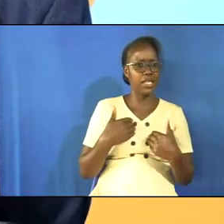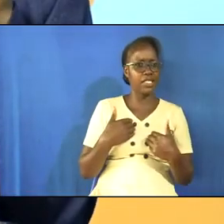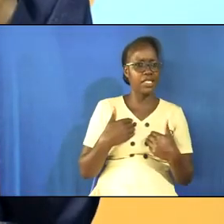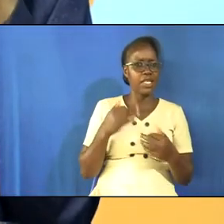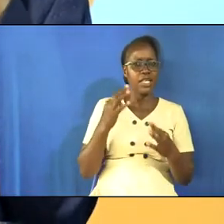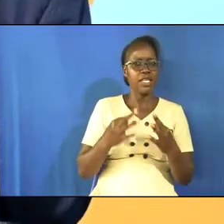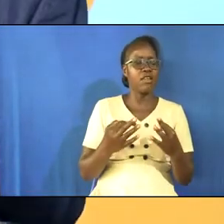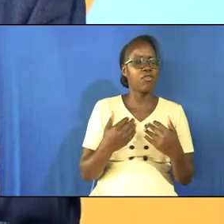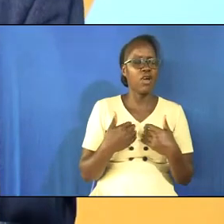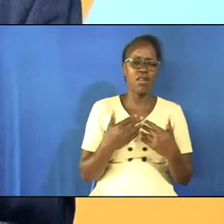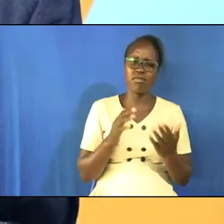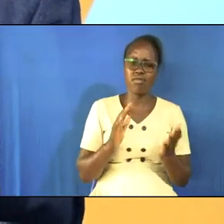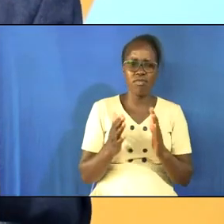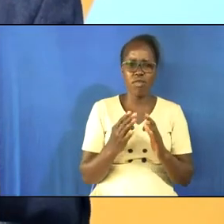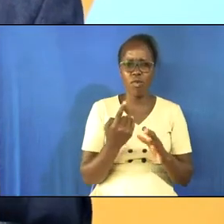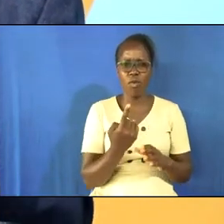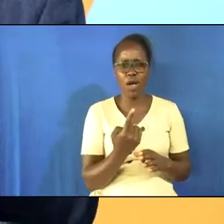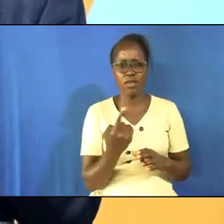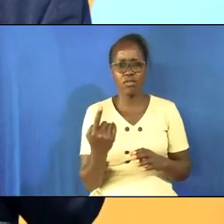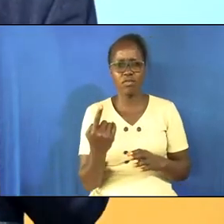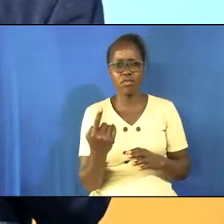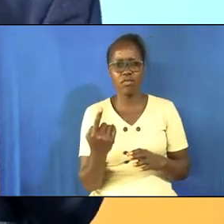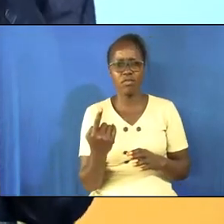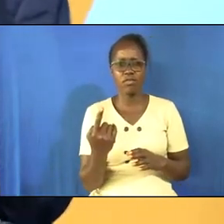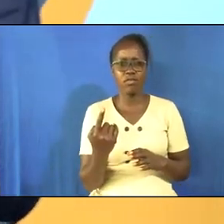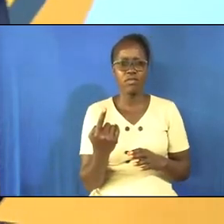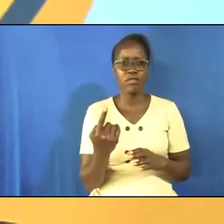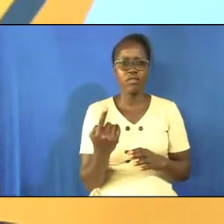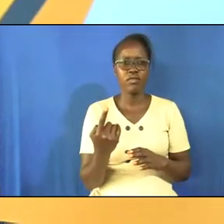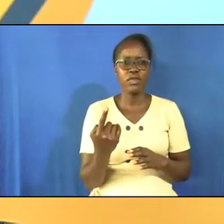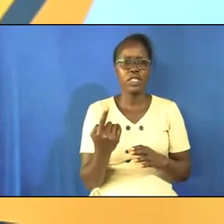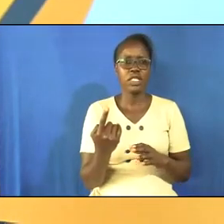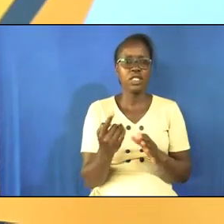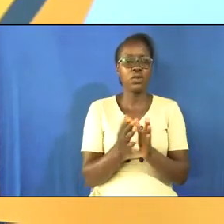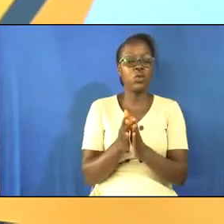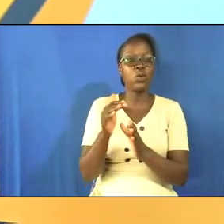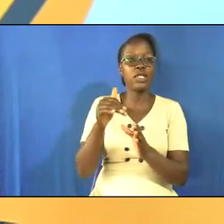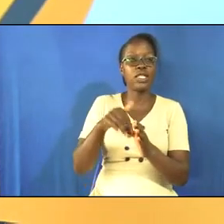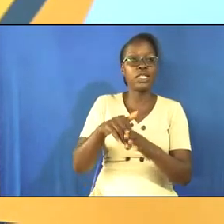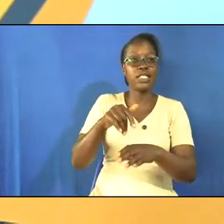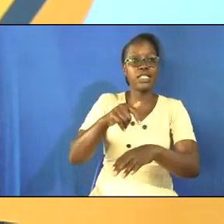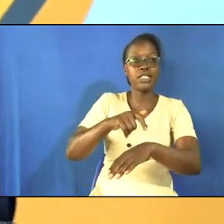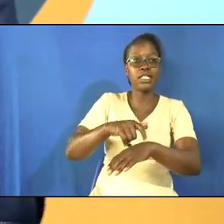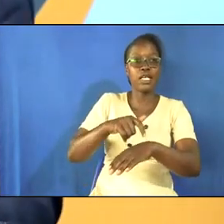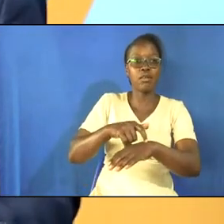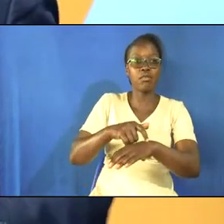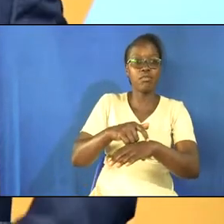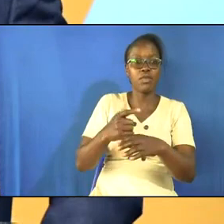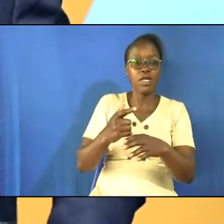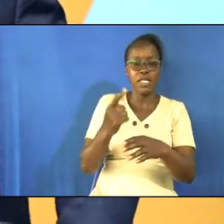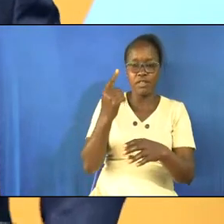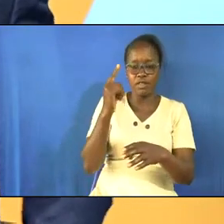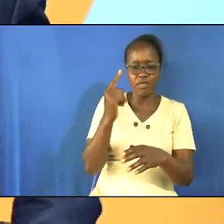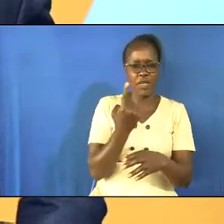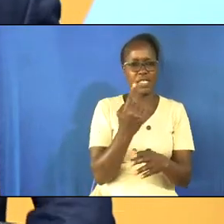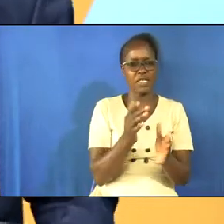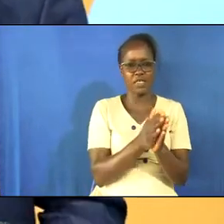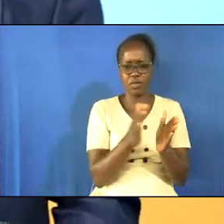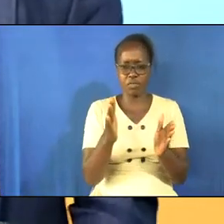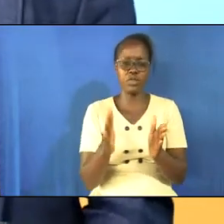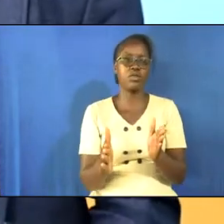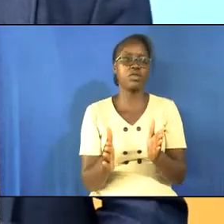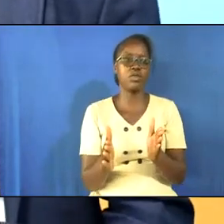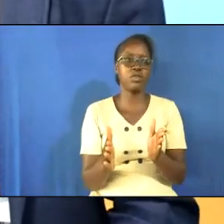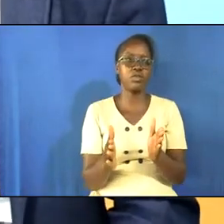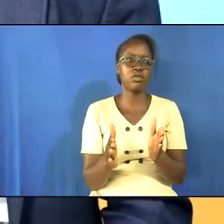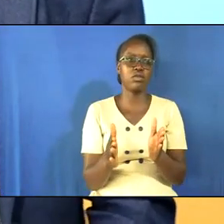coitus within 1 year within menarche, which is your first period, is a 26-fold increased